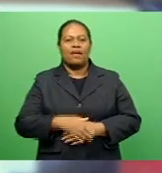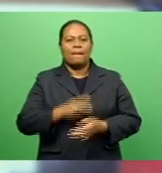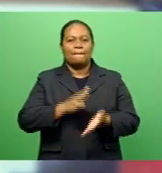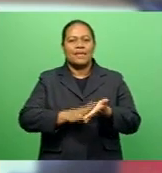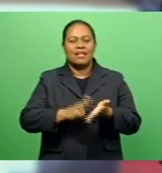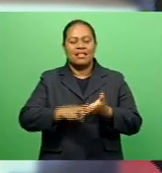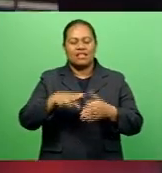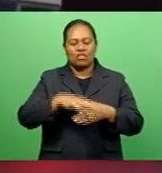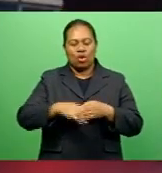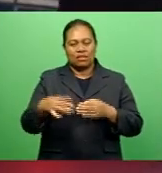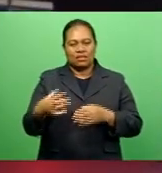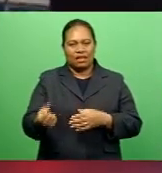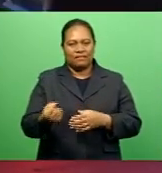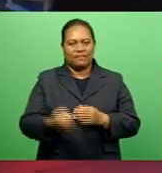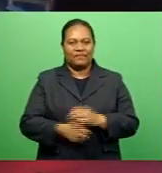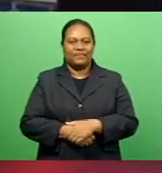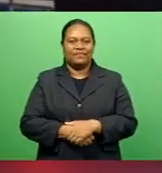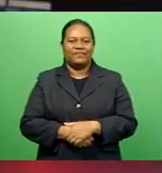more.